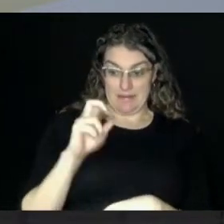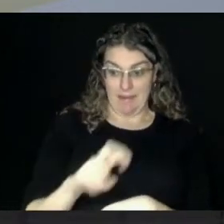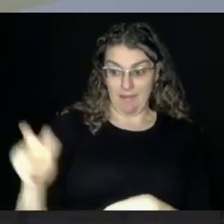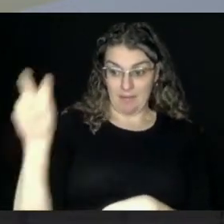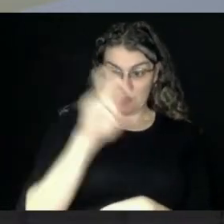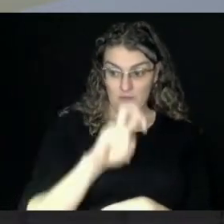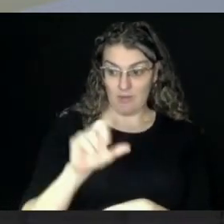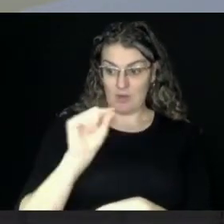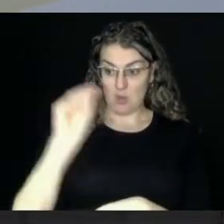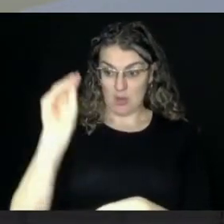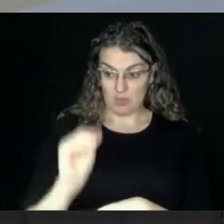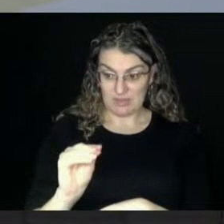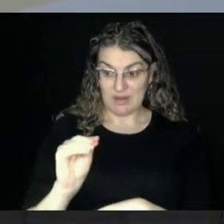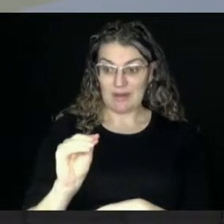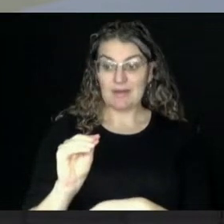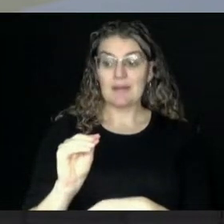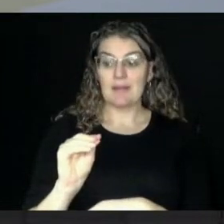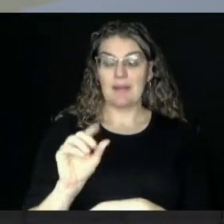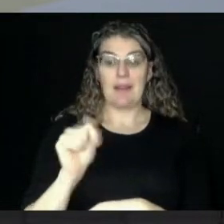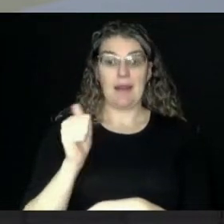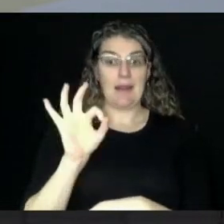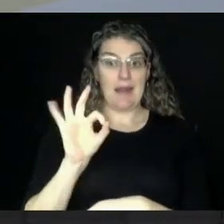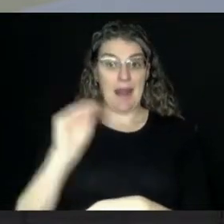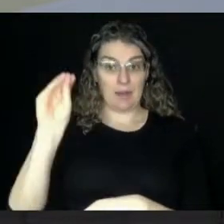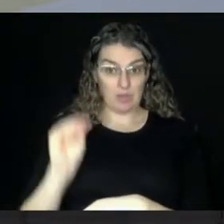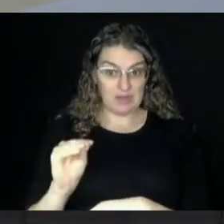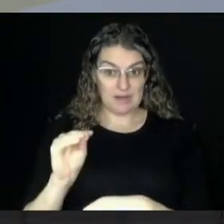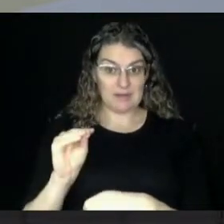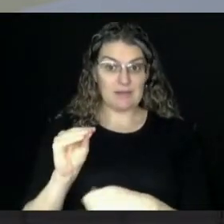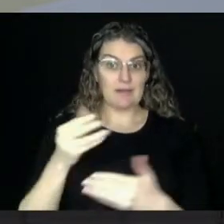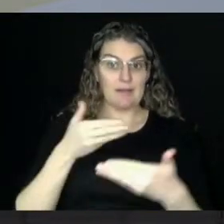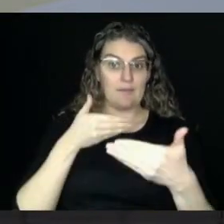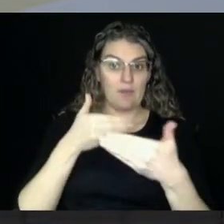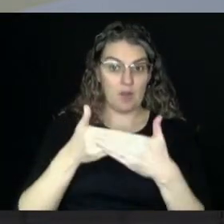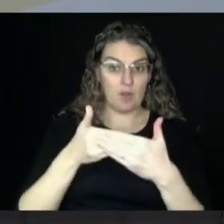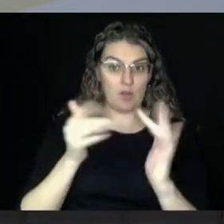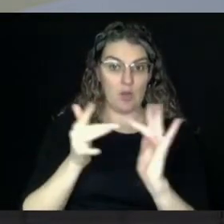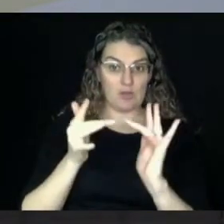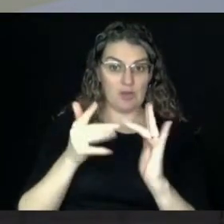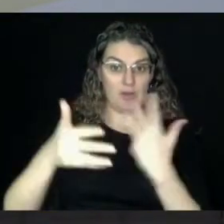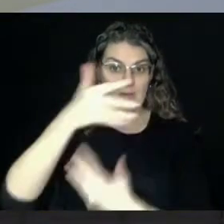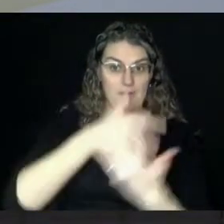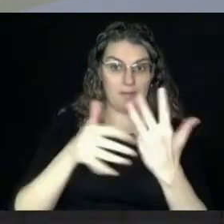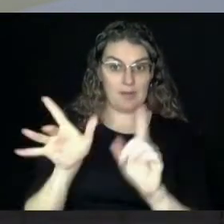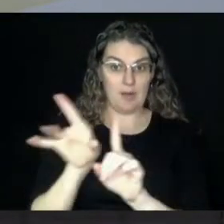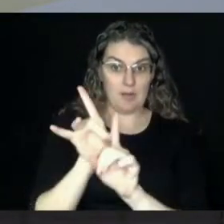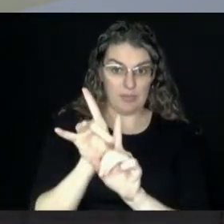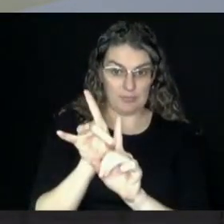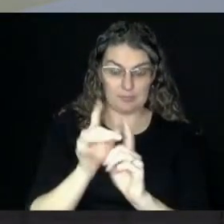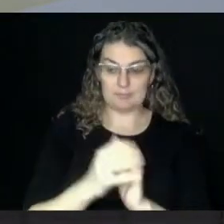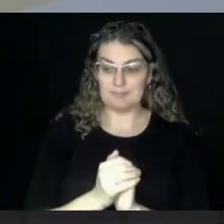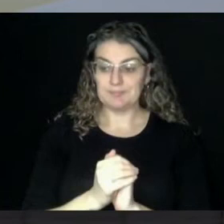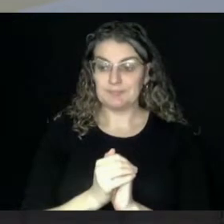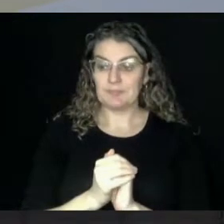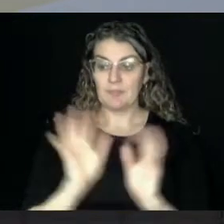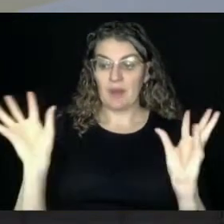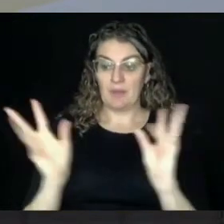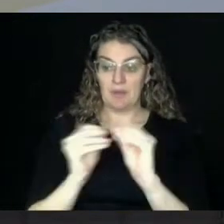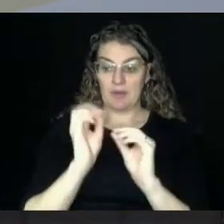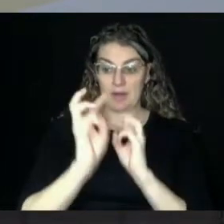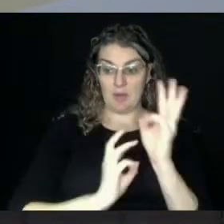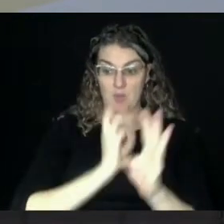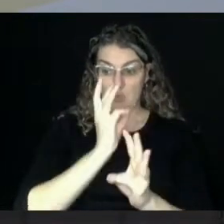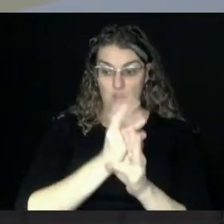our cases were close contacts of a positive case. Worldwide, there have been 111.8